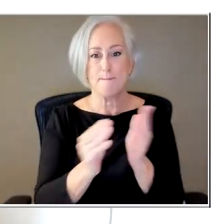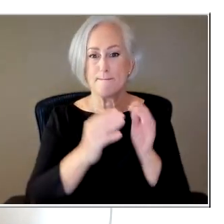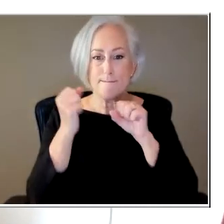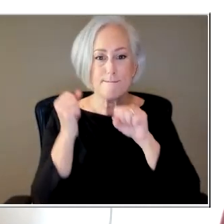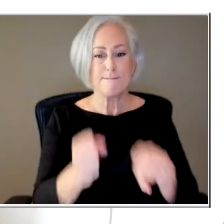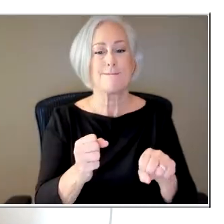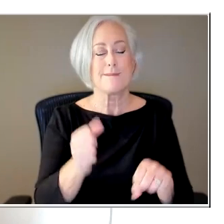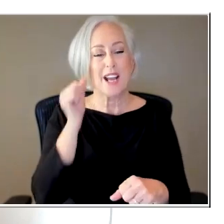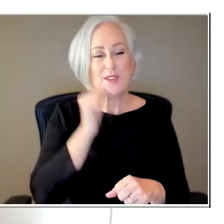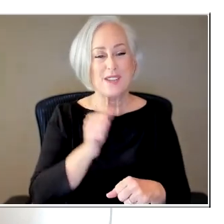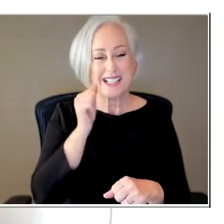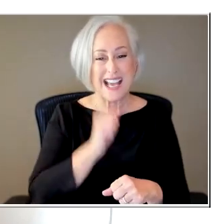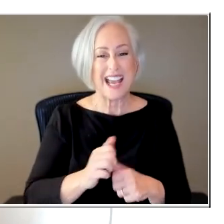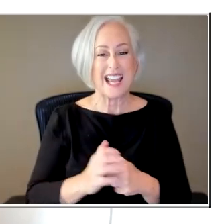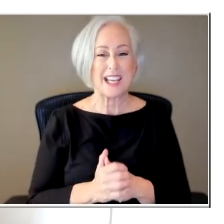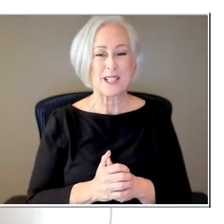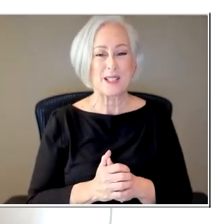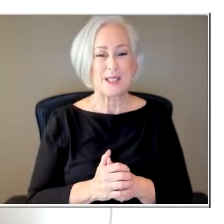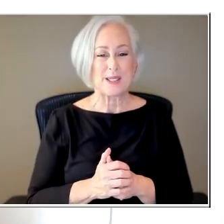day.